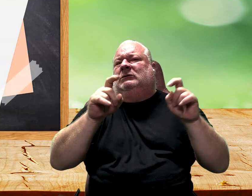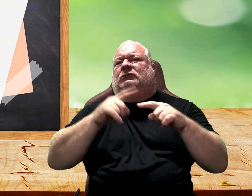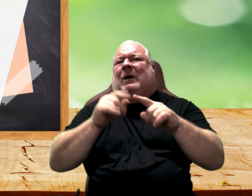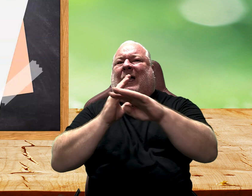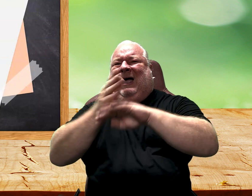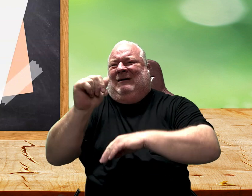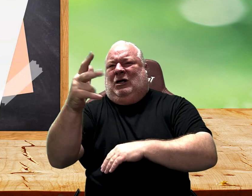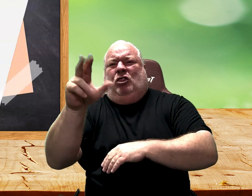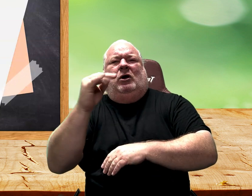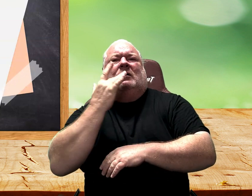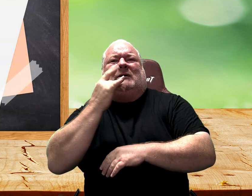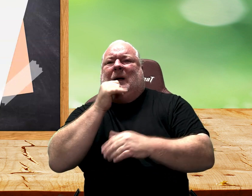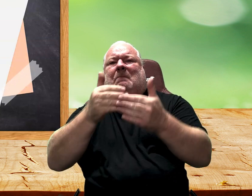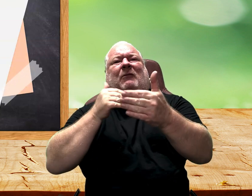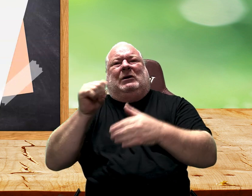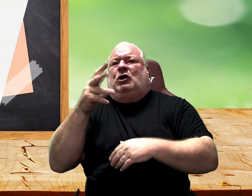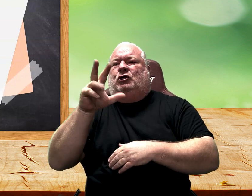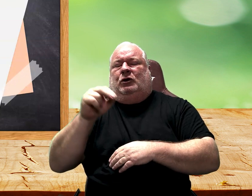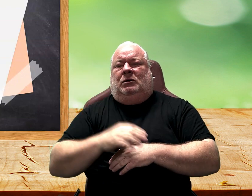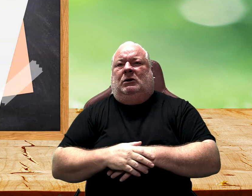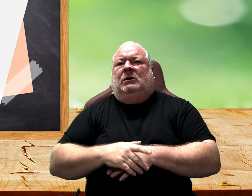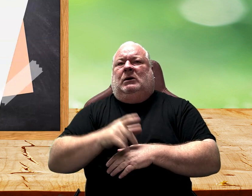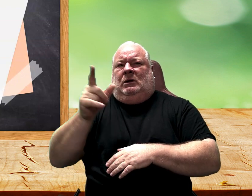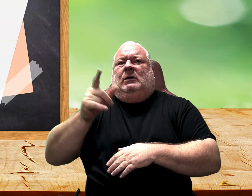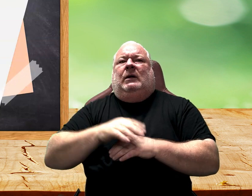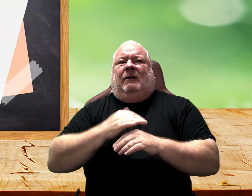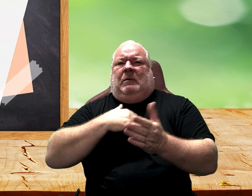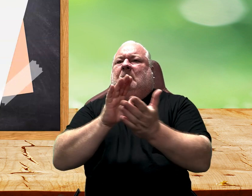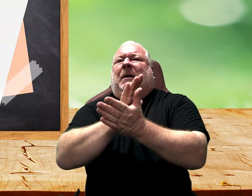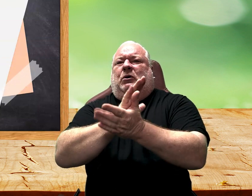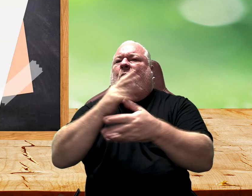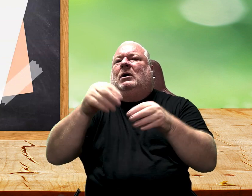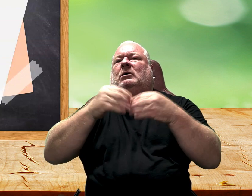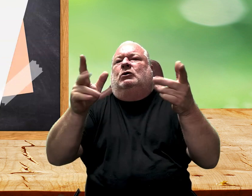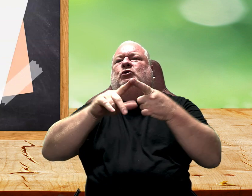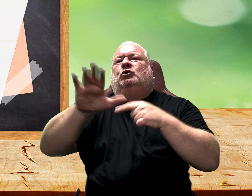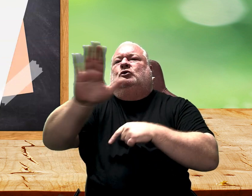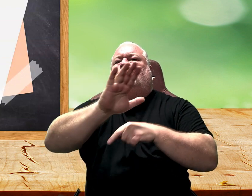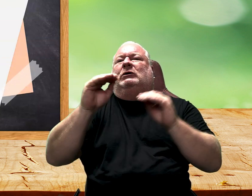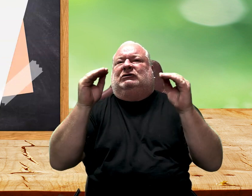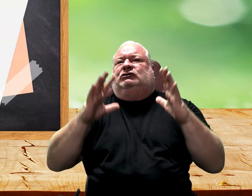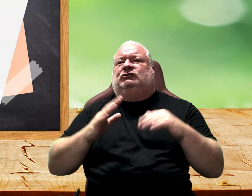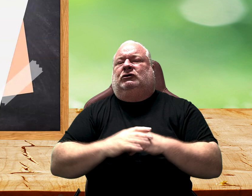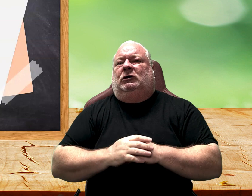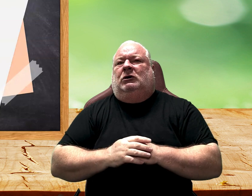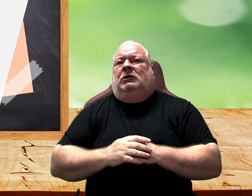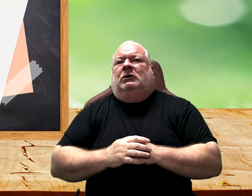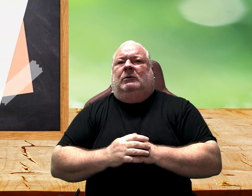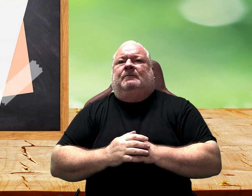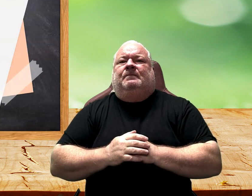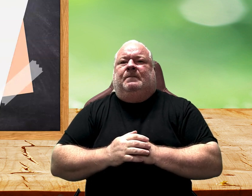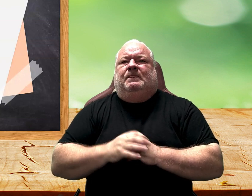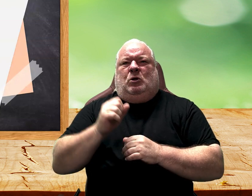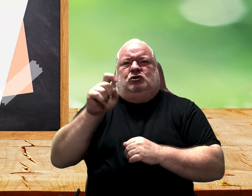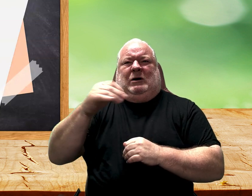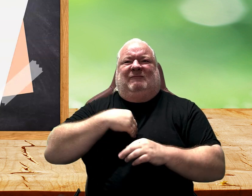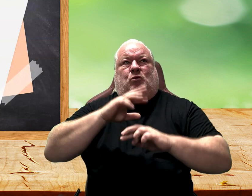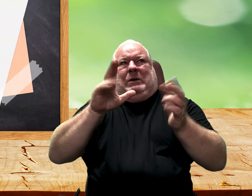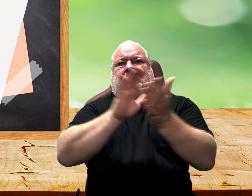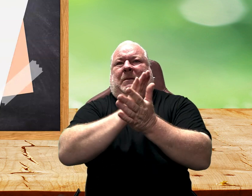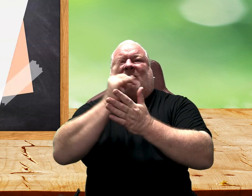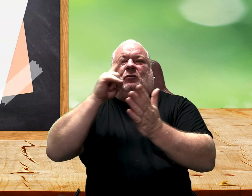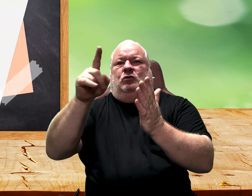You can get your petitions from your current teacher. I'll have given them those ahead of time, so they should have them as you listen to